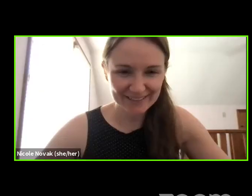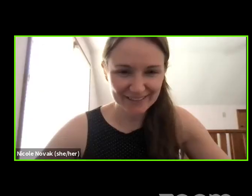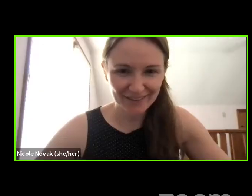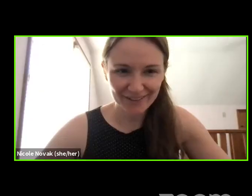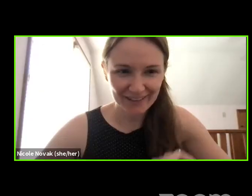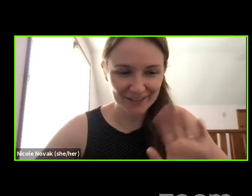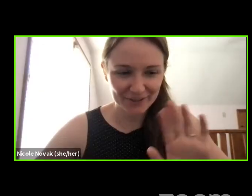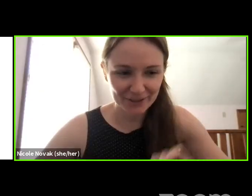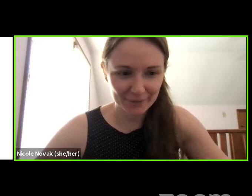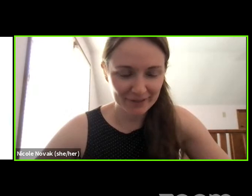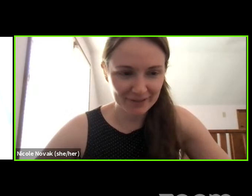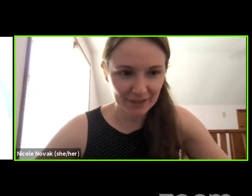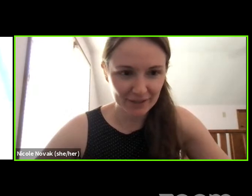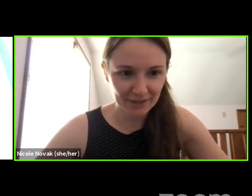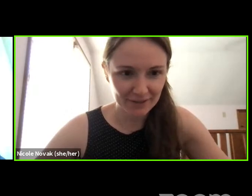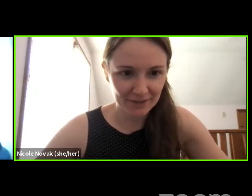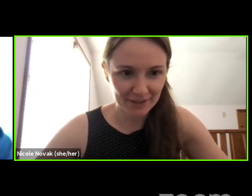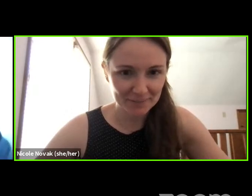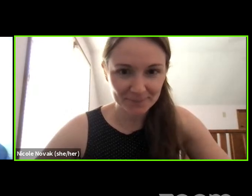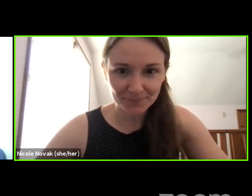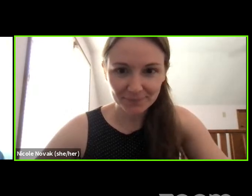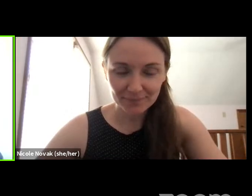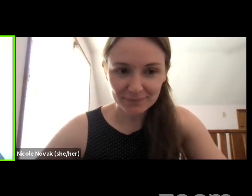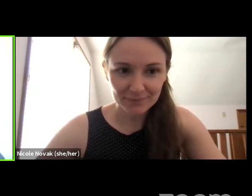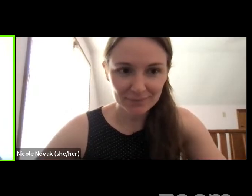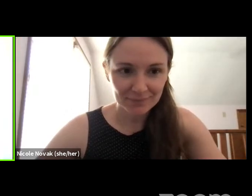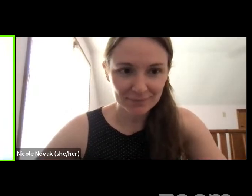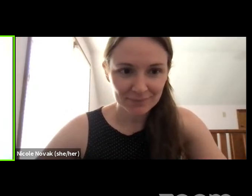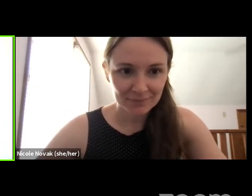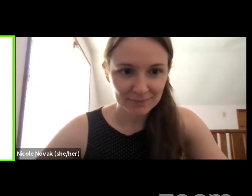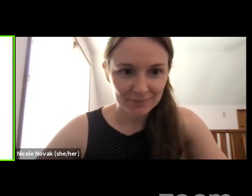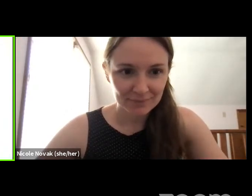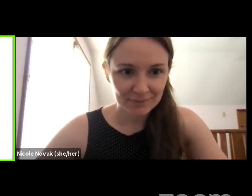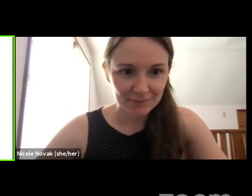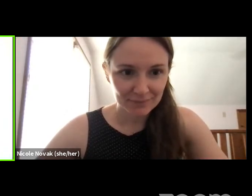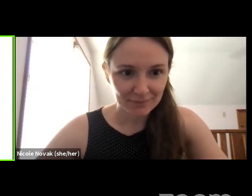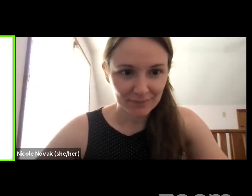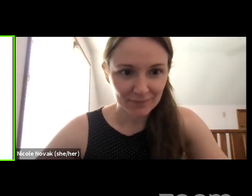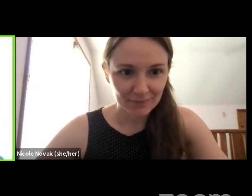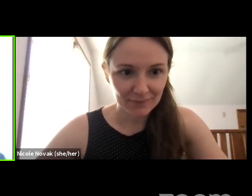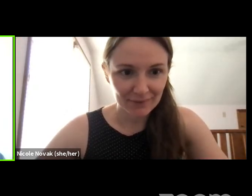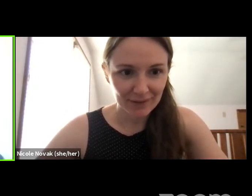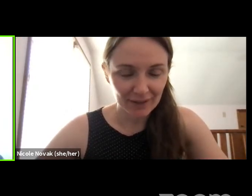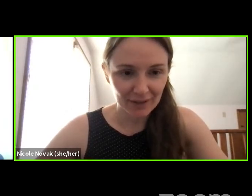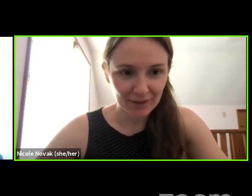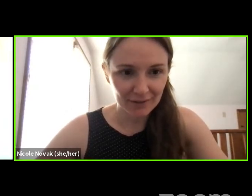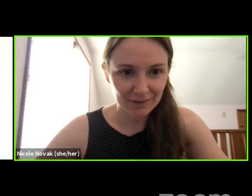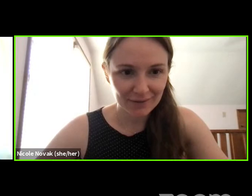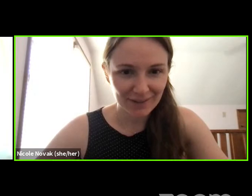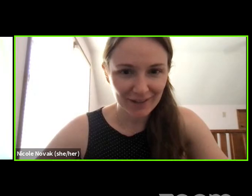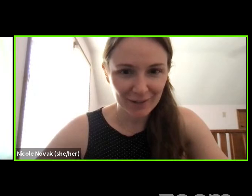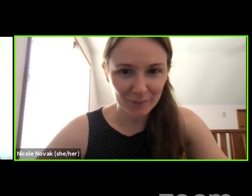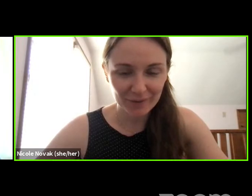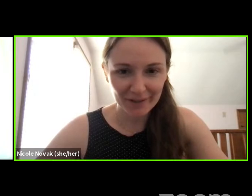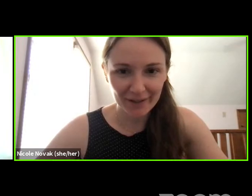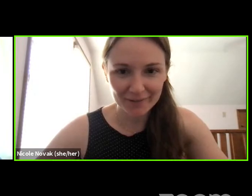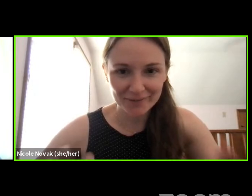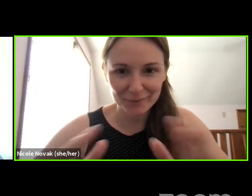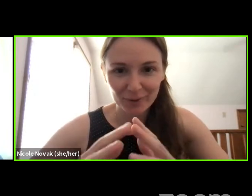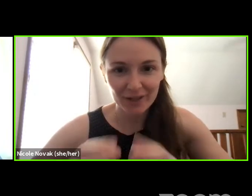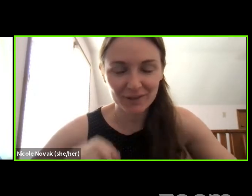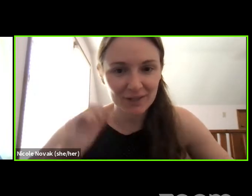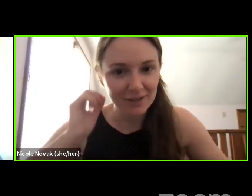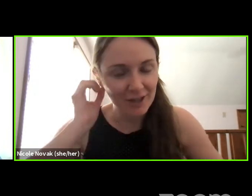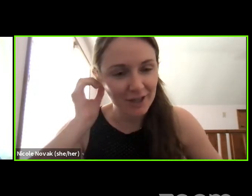hi i enjoyed your presentation yesterday oh my gosh thank you for coming thank you so much yeah um